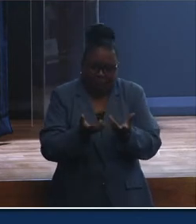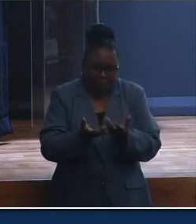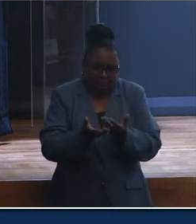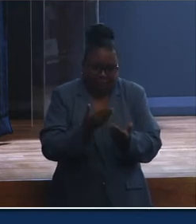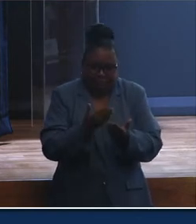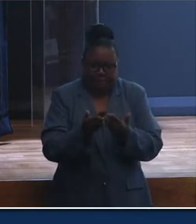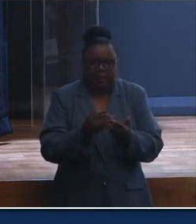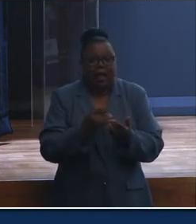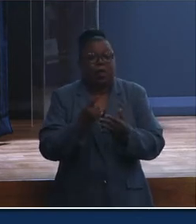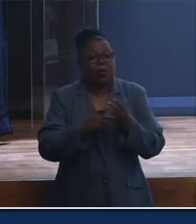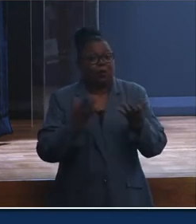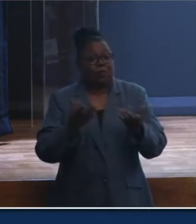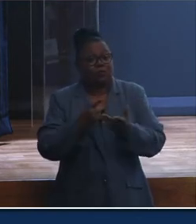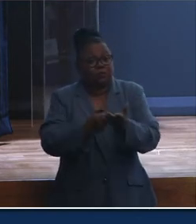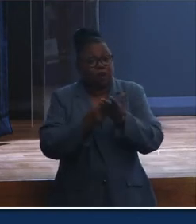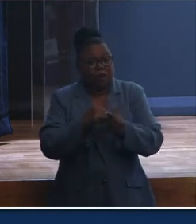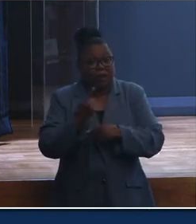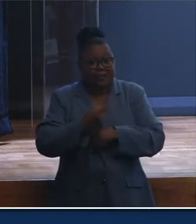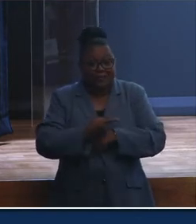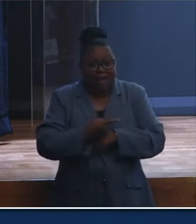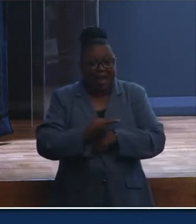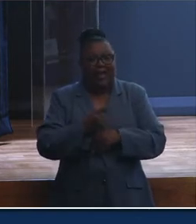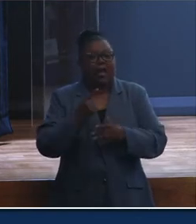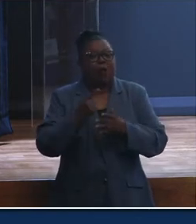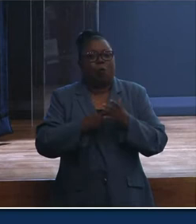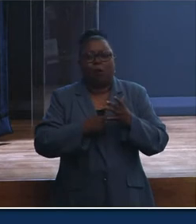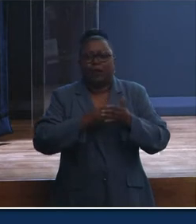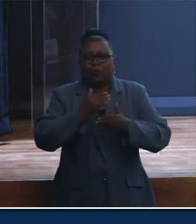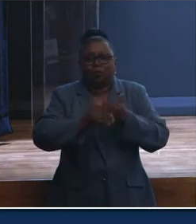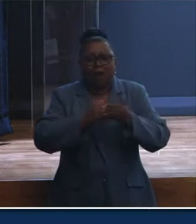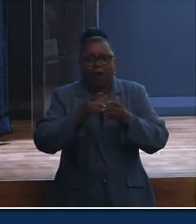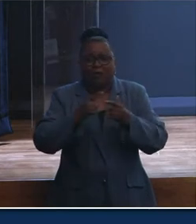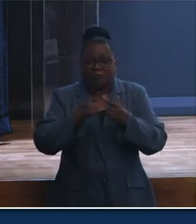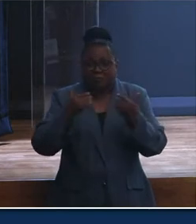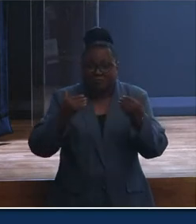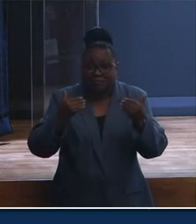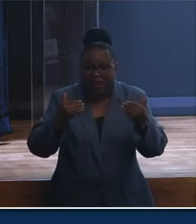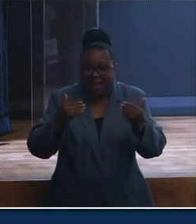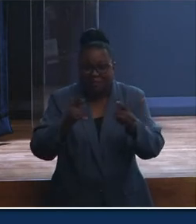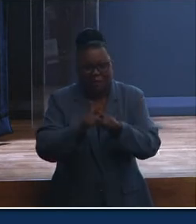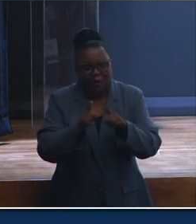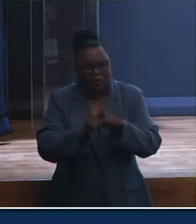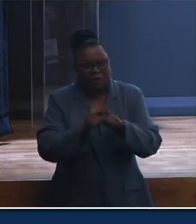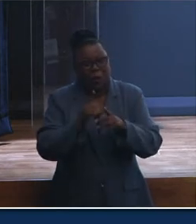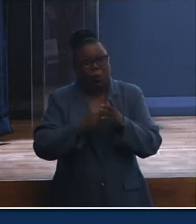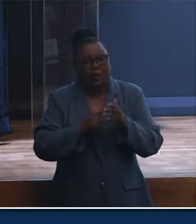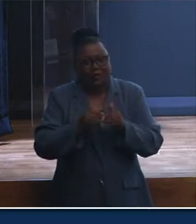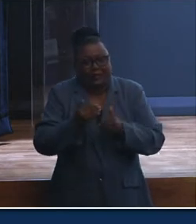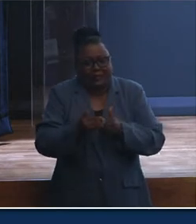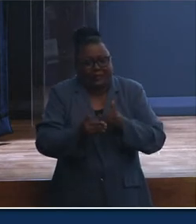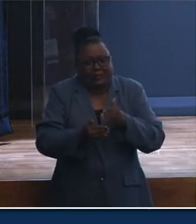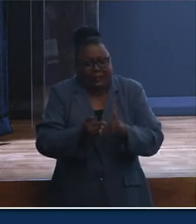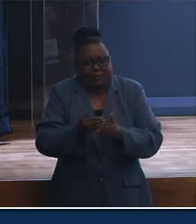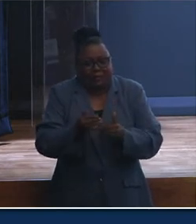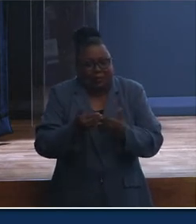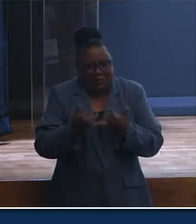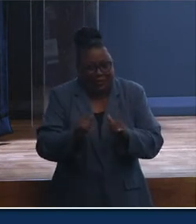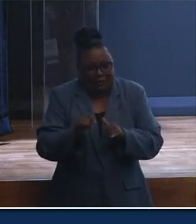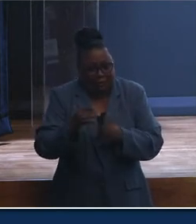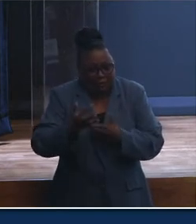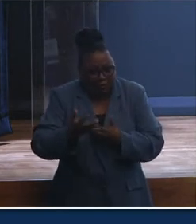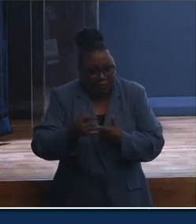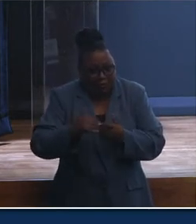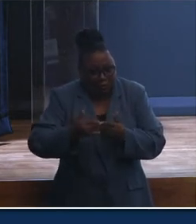And what we're here to talk about today is what progress we've made, but also what steps are ahead on the